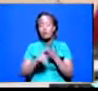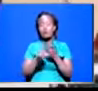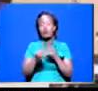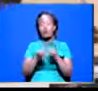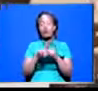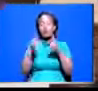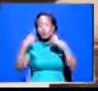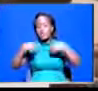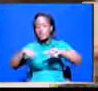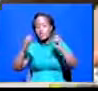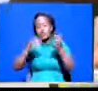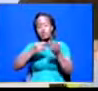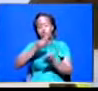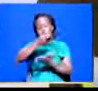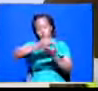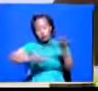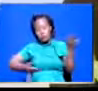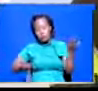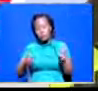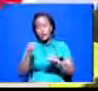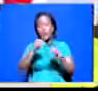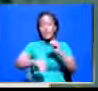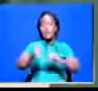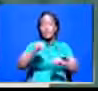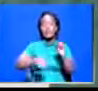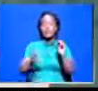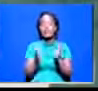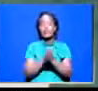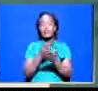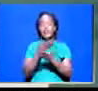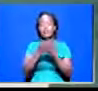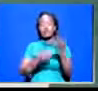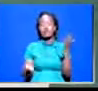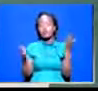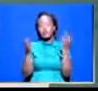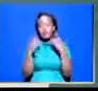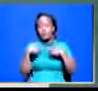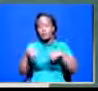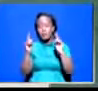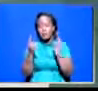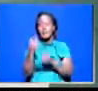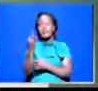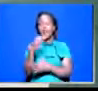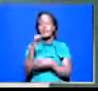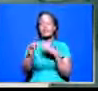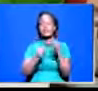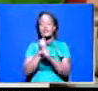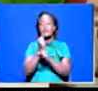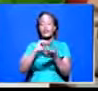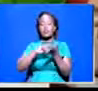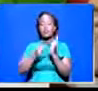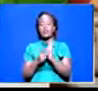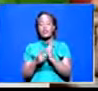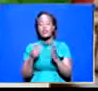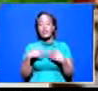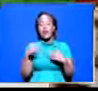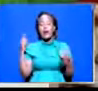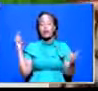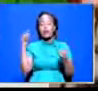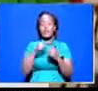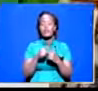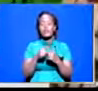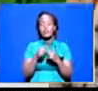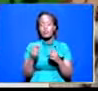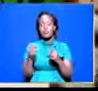forms, elections and referendum reforms declaration forms on a three-year contract have until 30th of August to submit